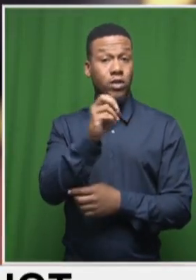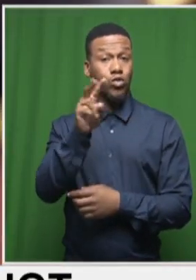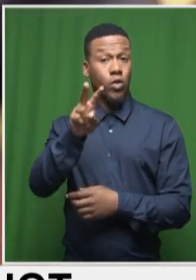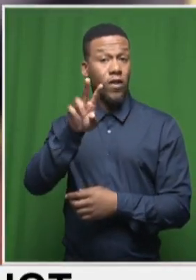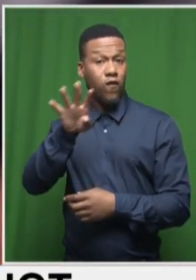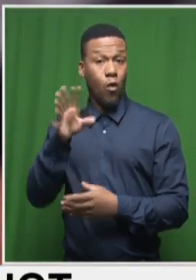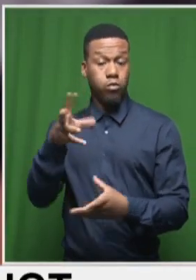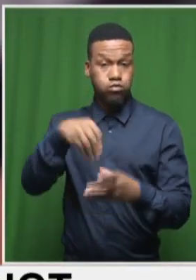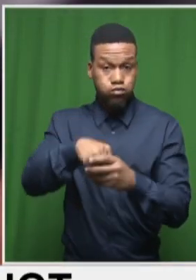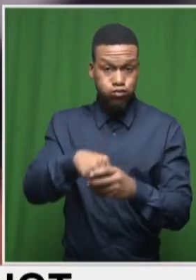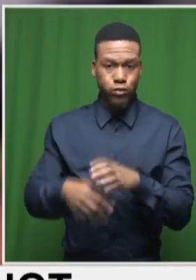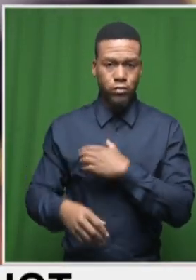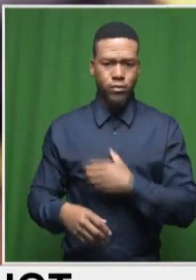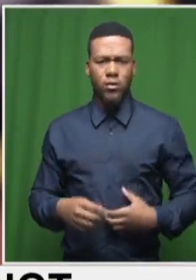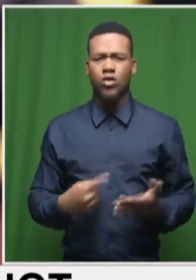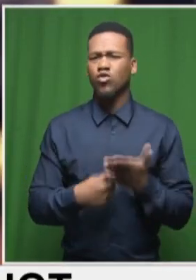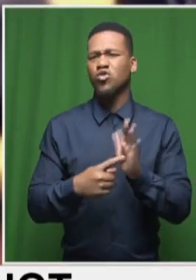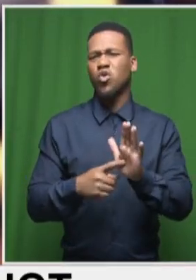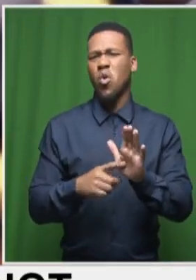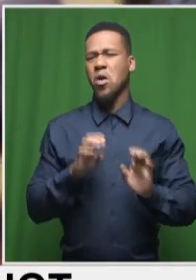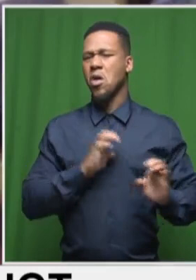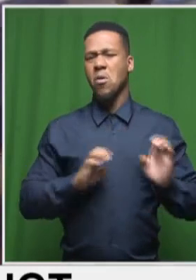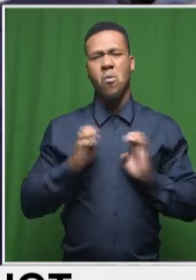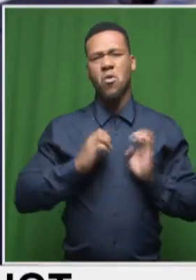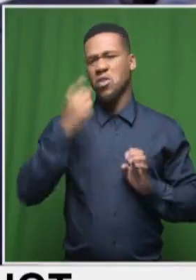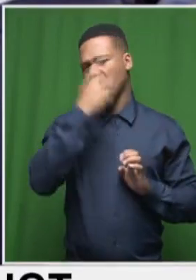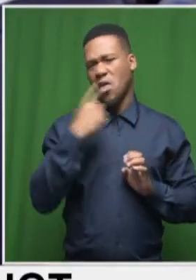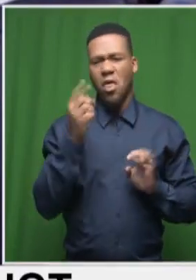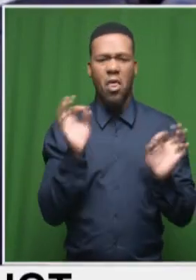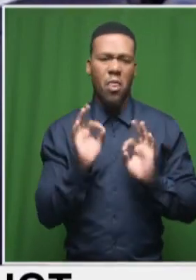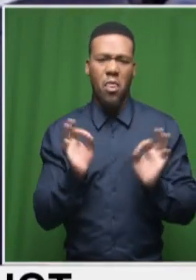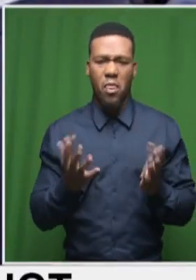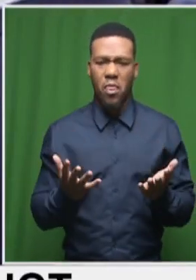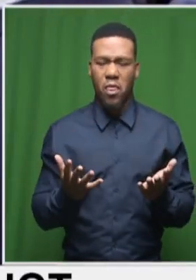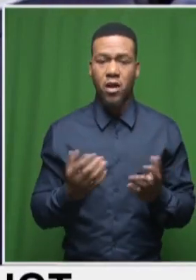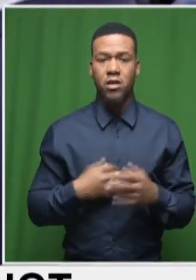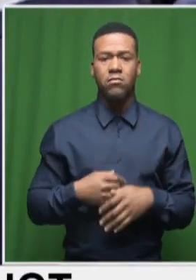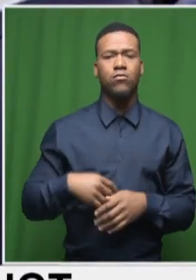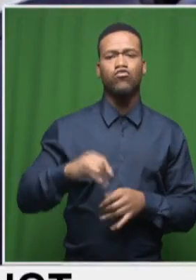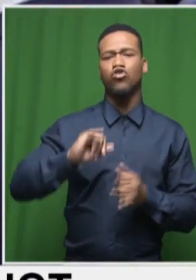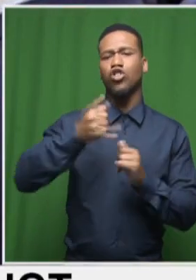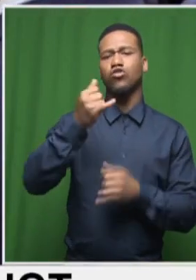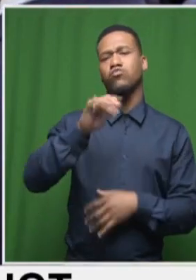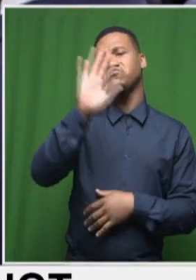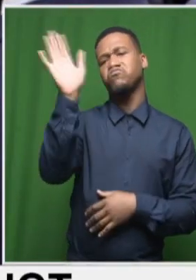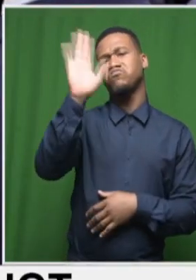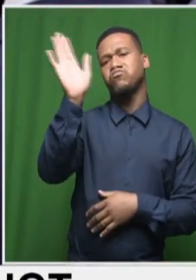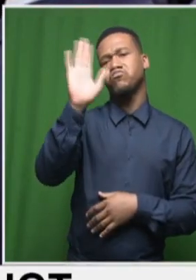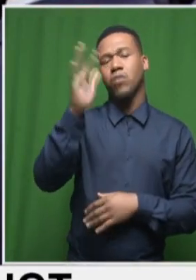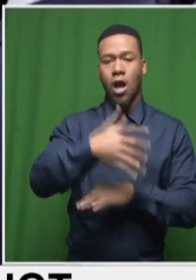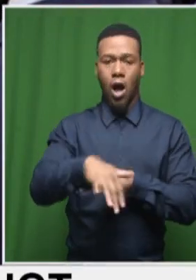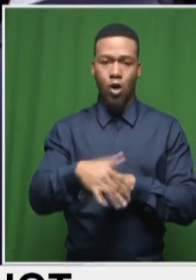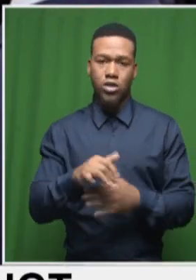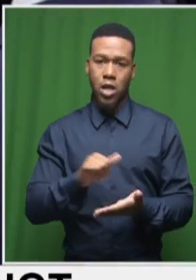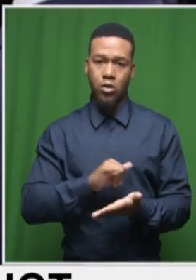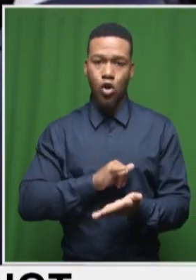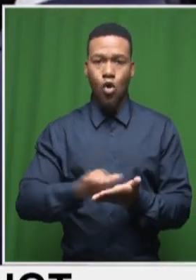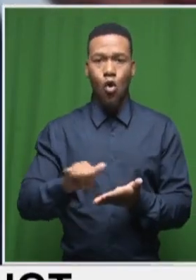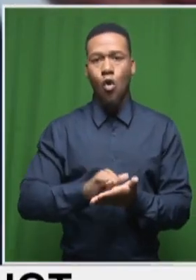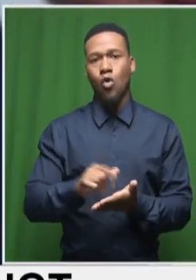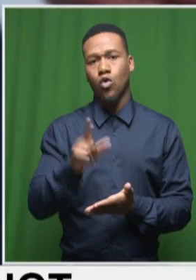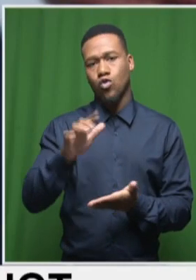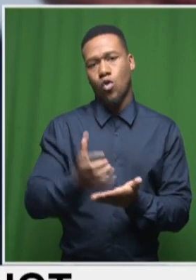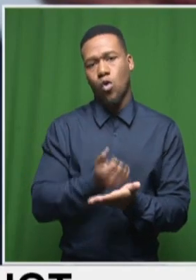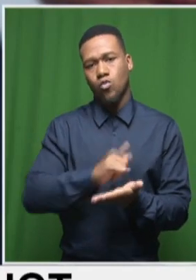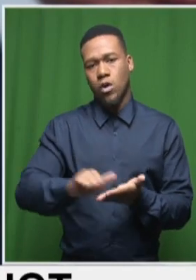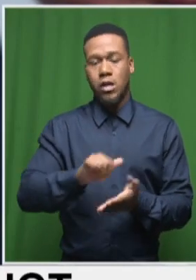showed little emotion as he waved to a crowd assembled outside a Manhattan courtroom, entered its hallways, and sat with hands